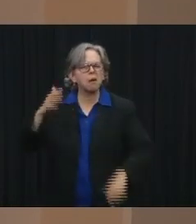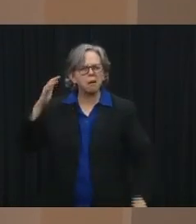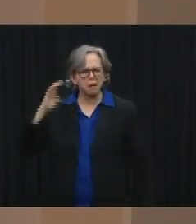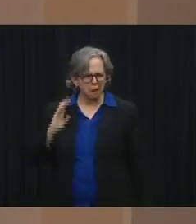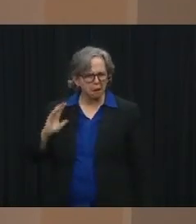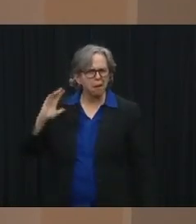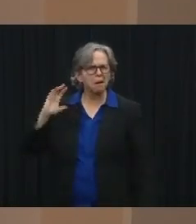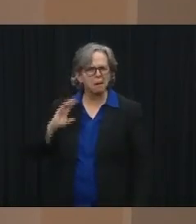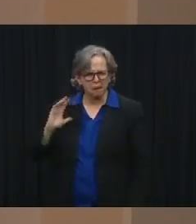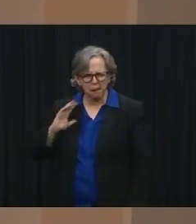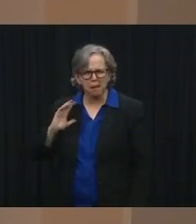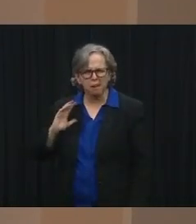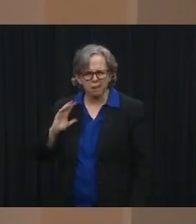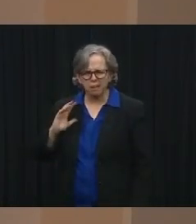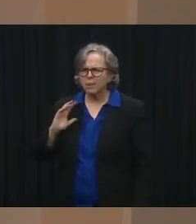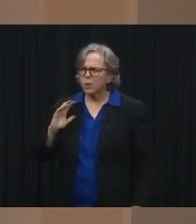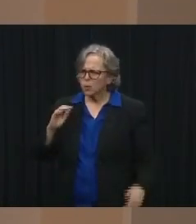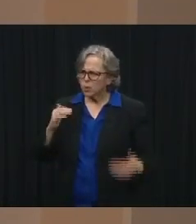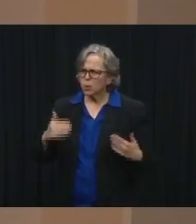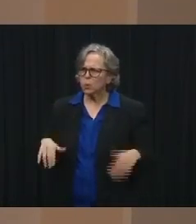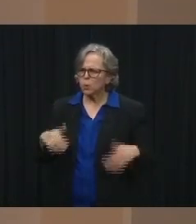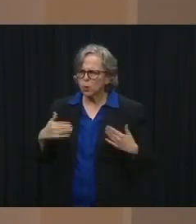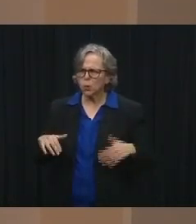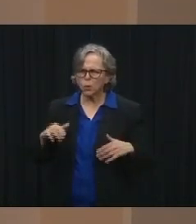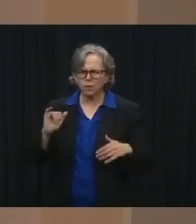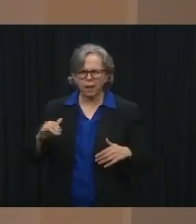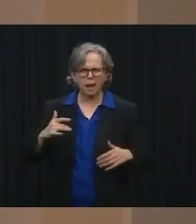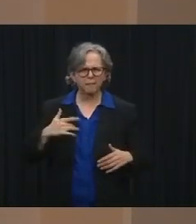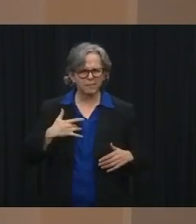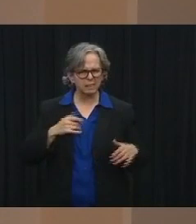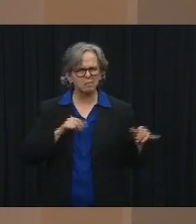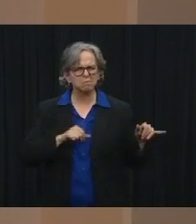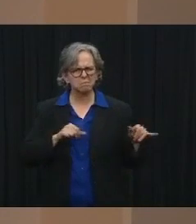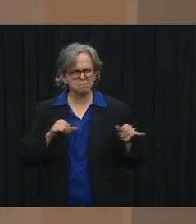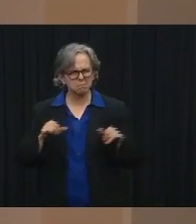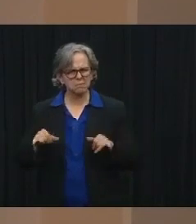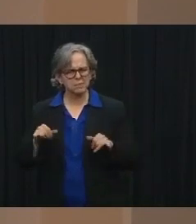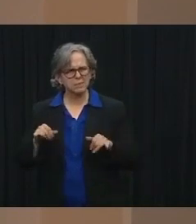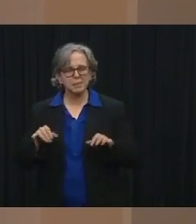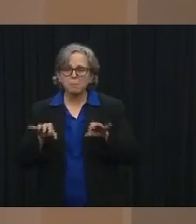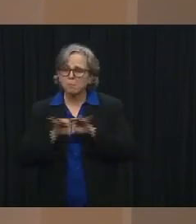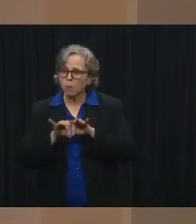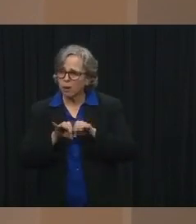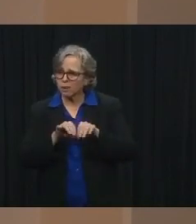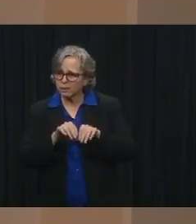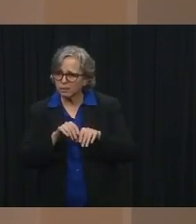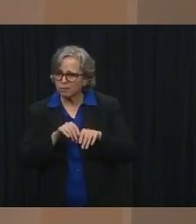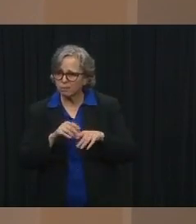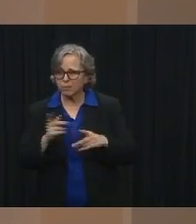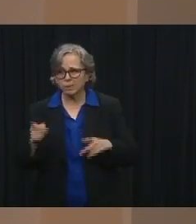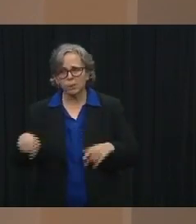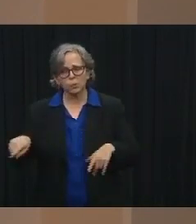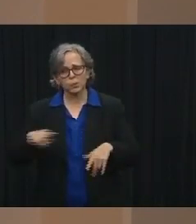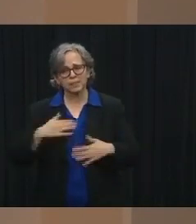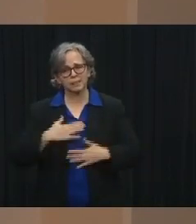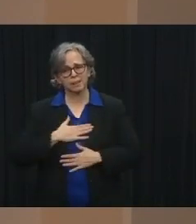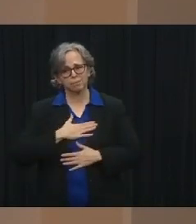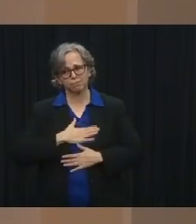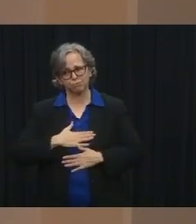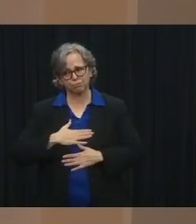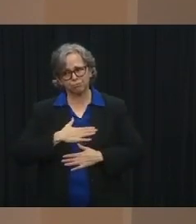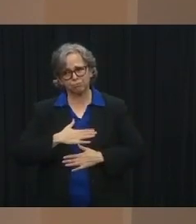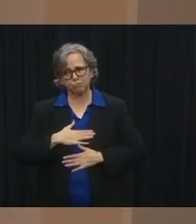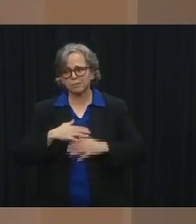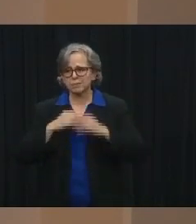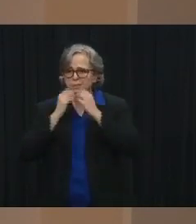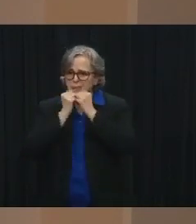do. We want you to know that we appreciate the way all of you are pulling together to help support us.